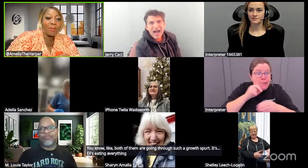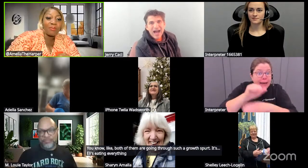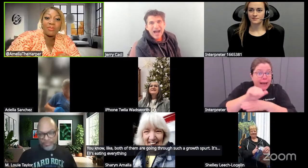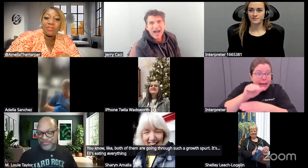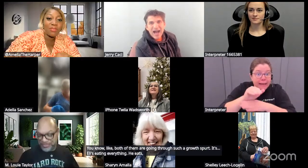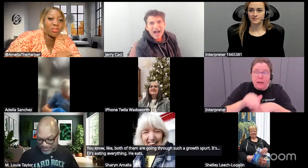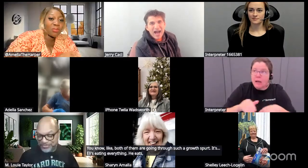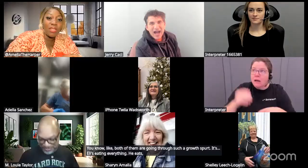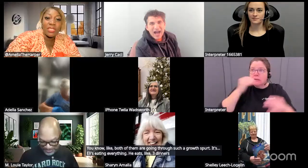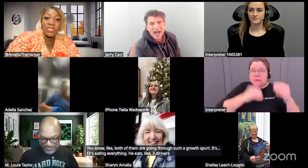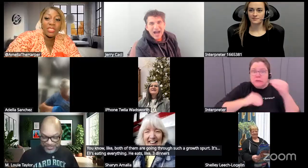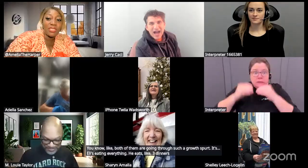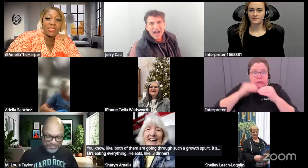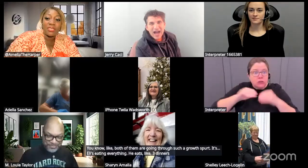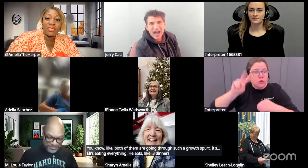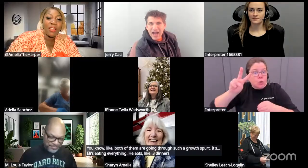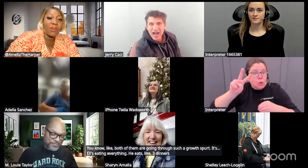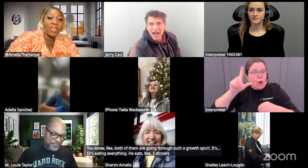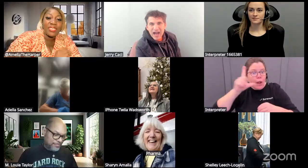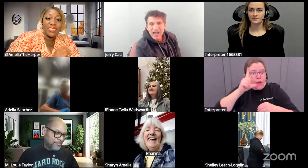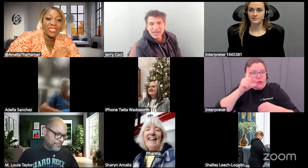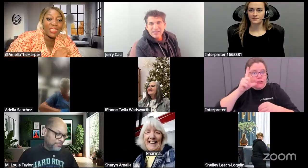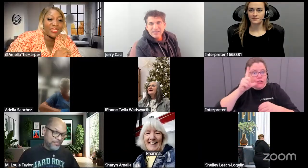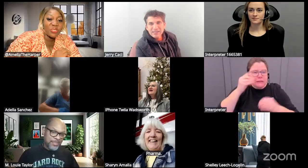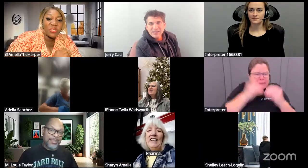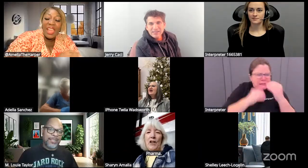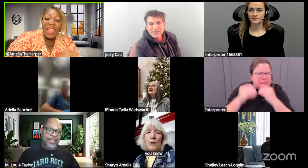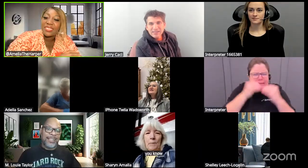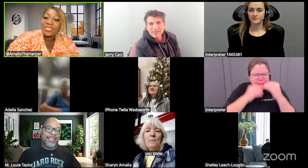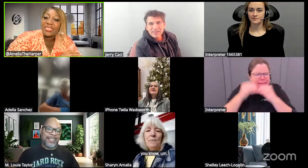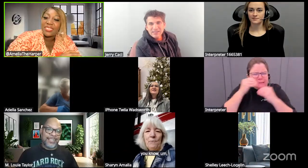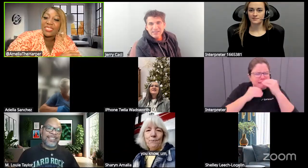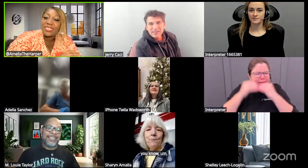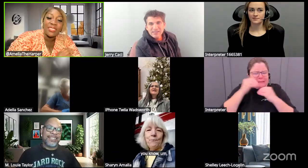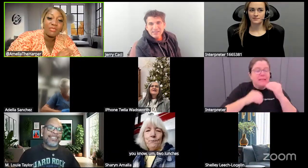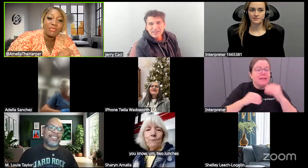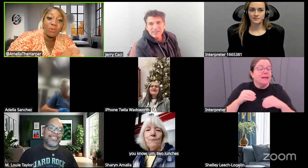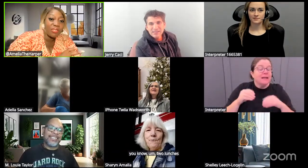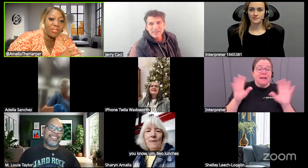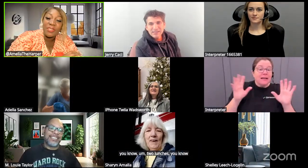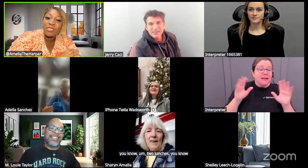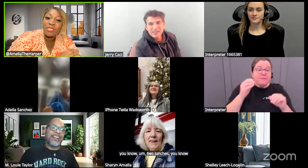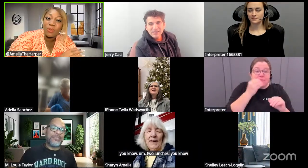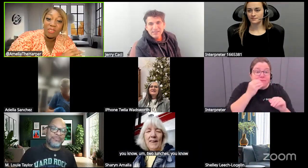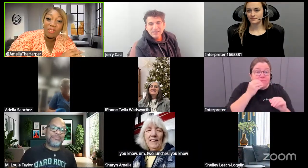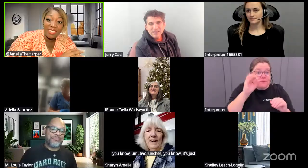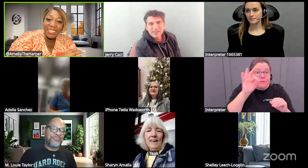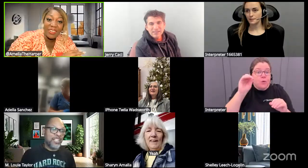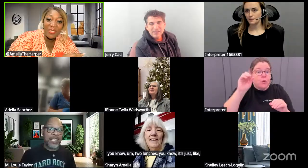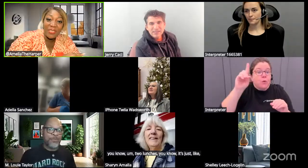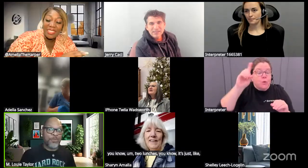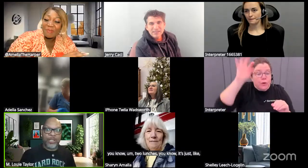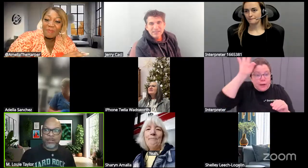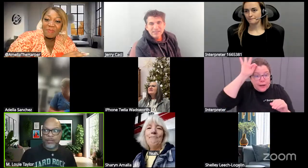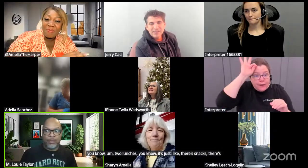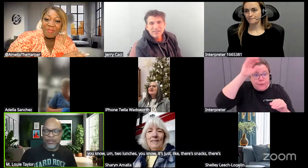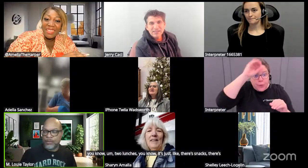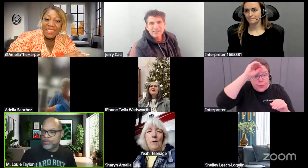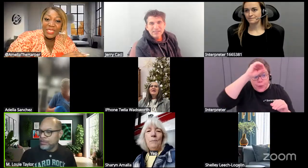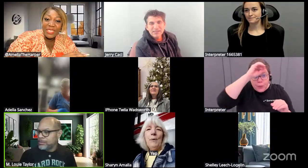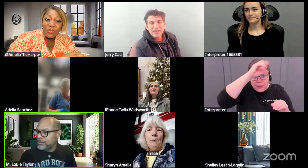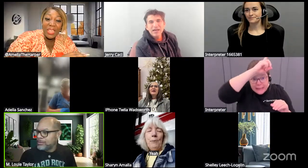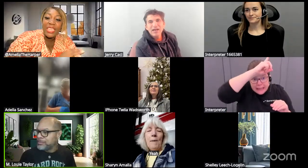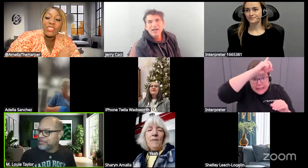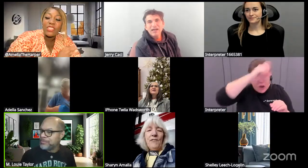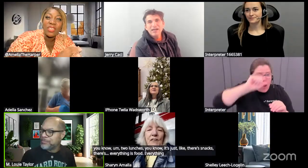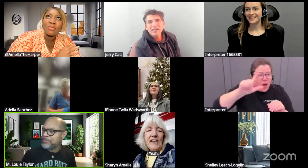um, 2 lunches, it's Mm. just like there's snacks, there's everything is food. Everything's Yeah. food. Yep. Teenage Everything Yep. boys. Oh. is